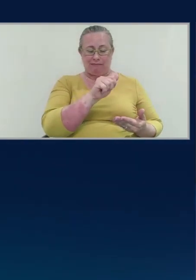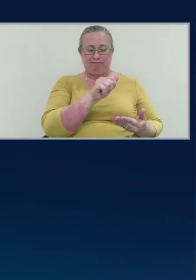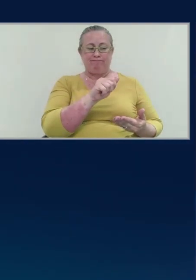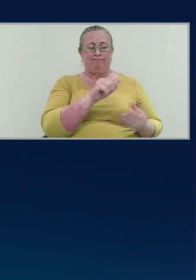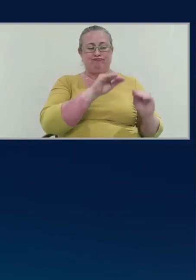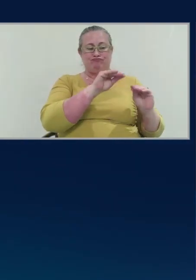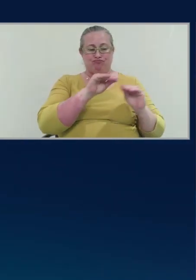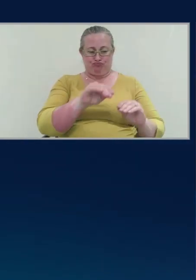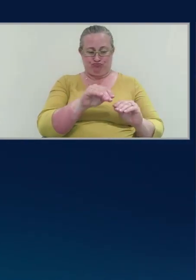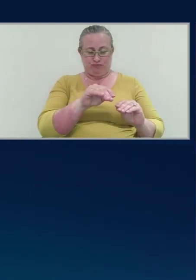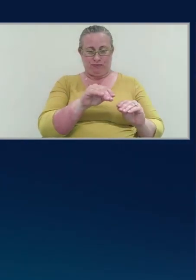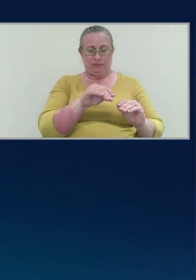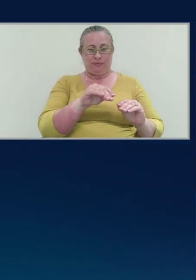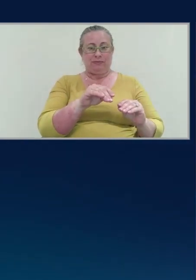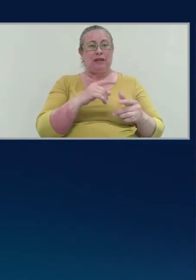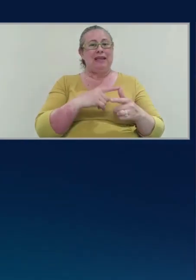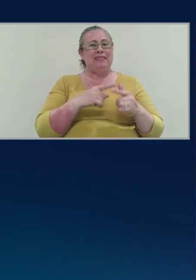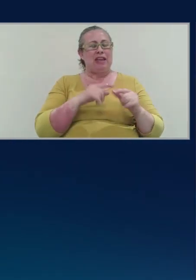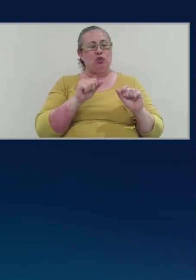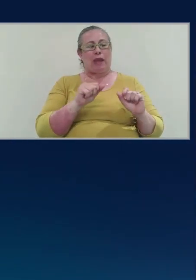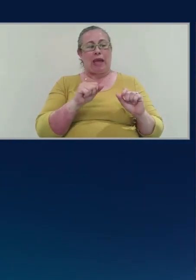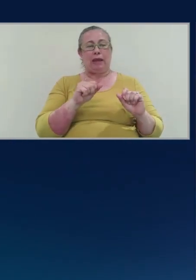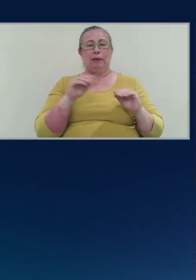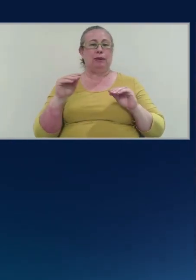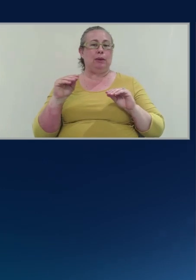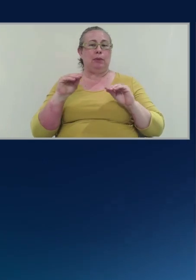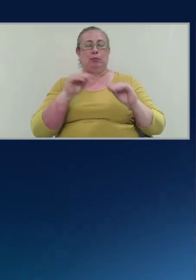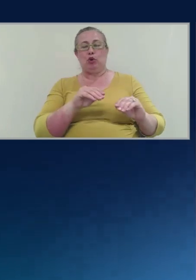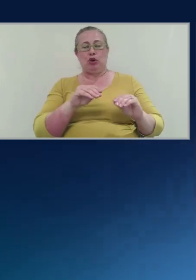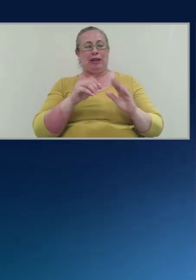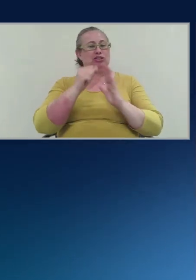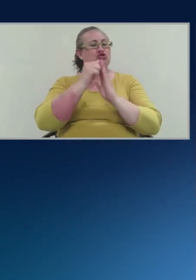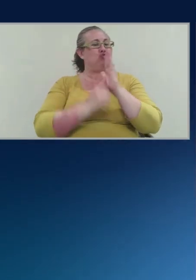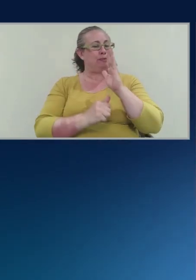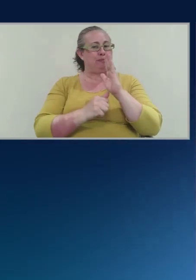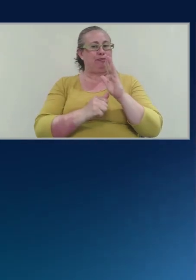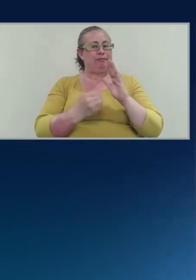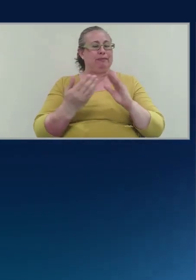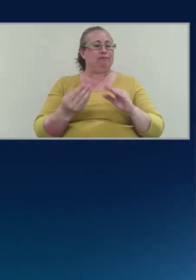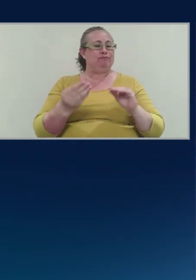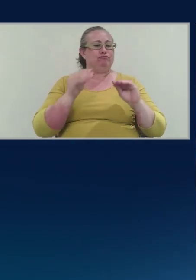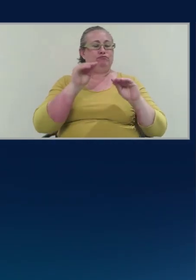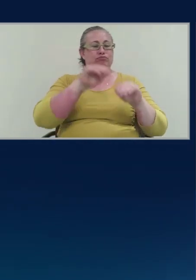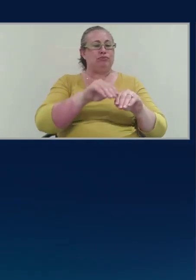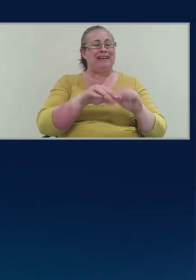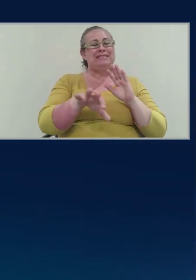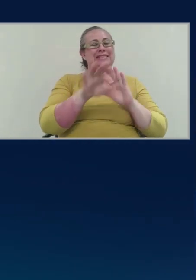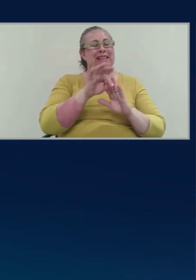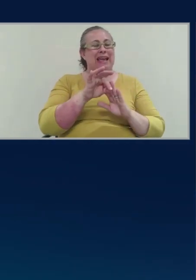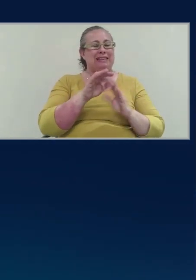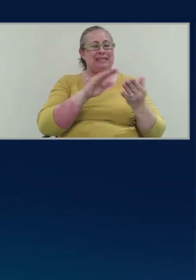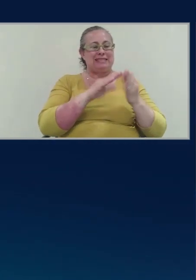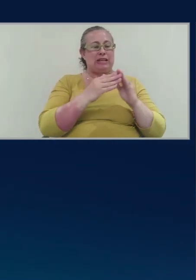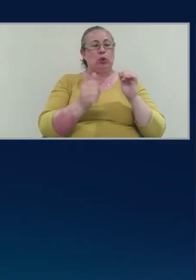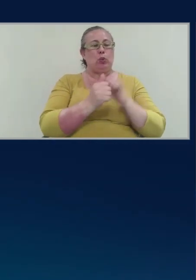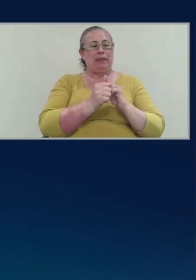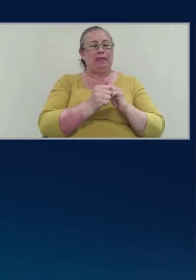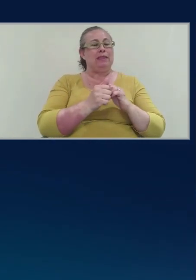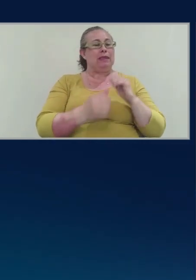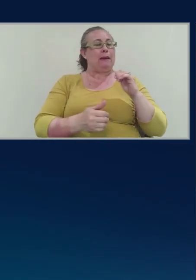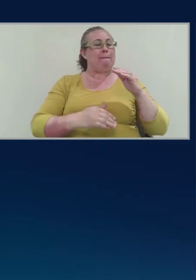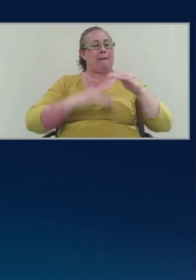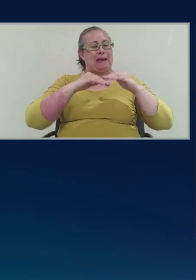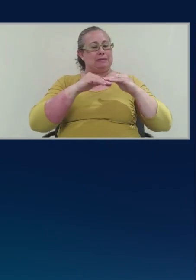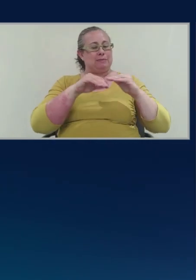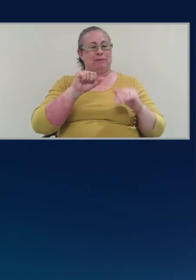Redshift, Yes. and then you can do a SQL query in Redshift that select the city with the maximum sales. because Redshift you can do